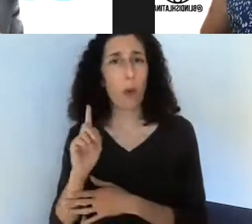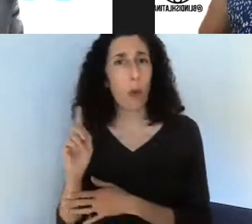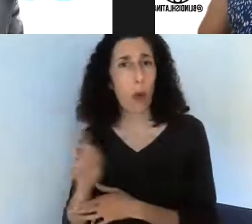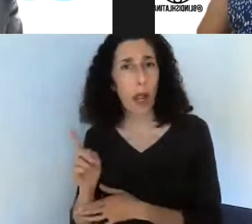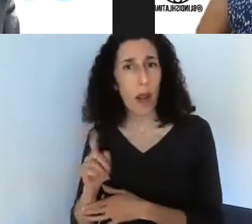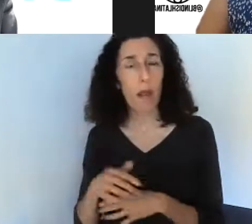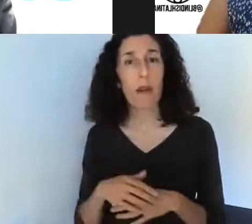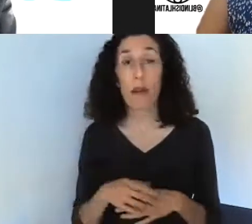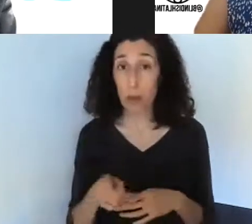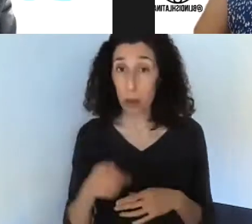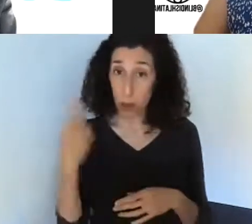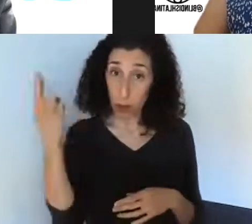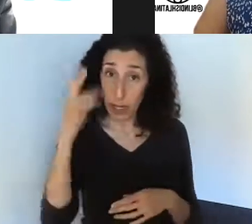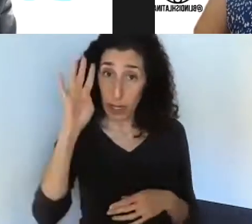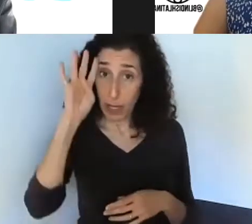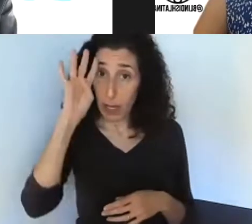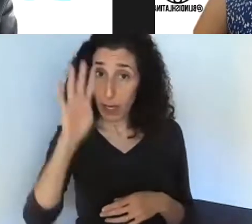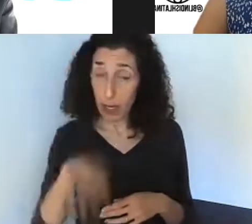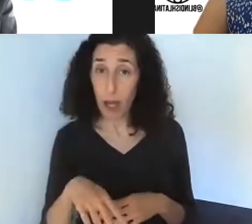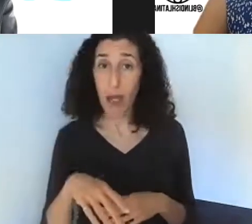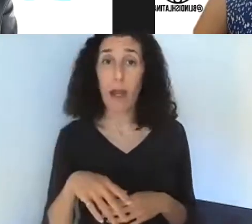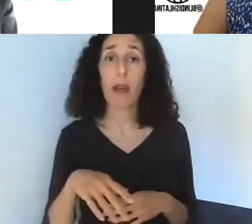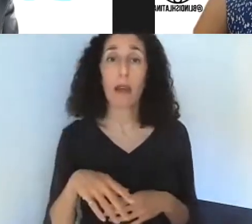that were returning back from, I think it was the